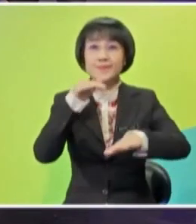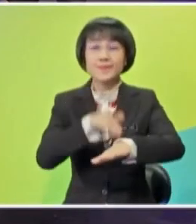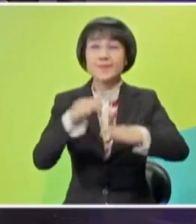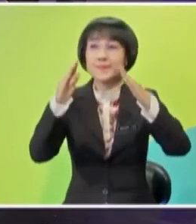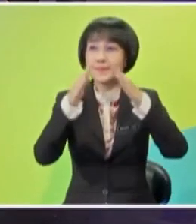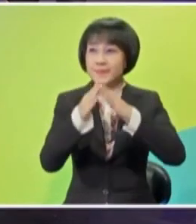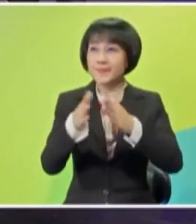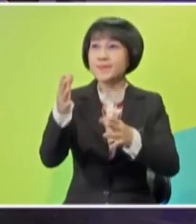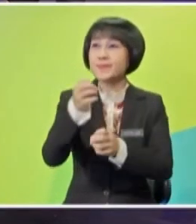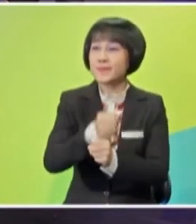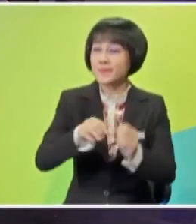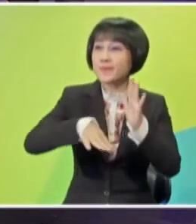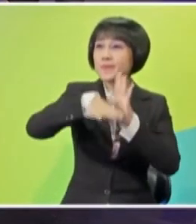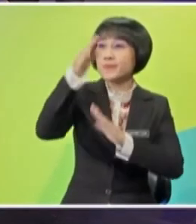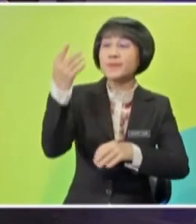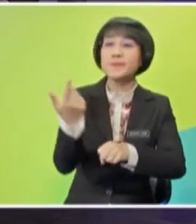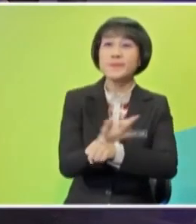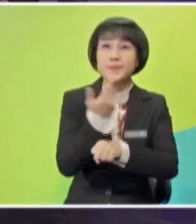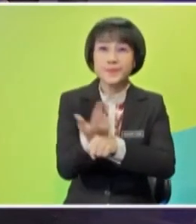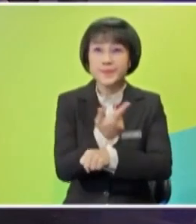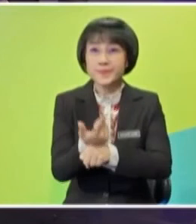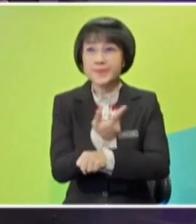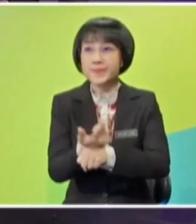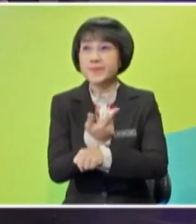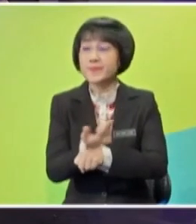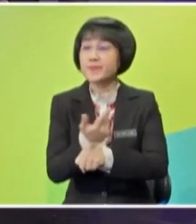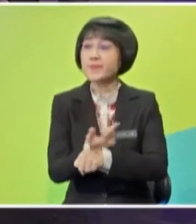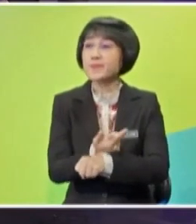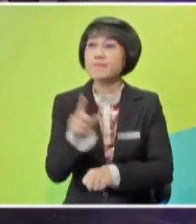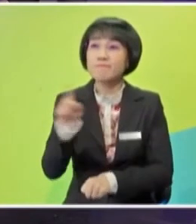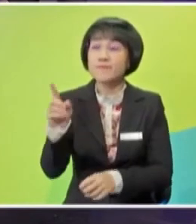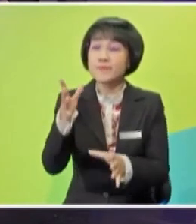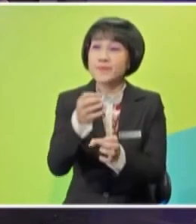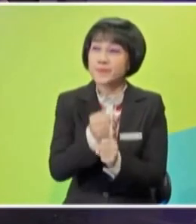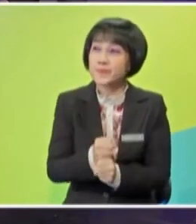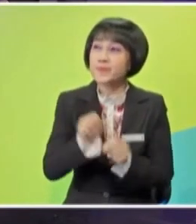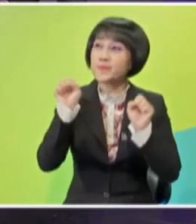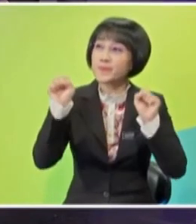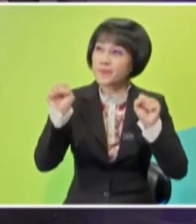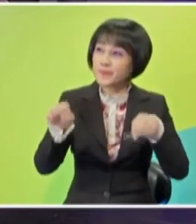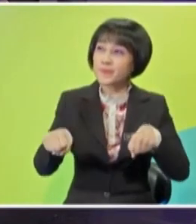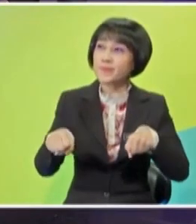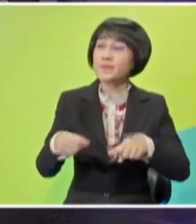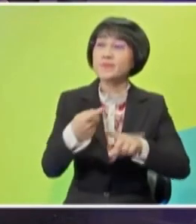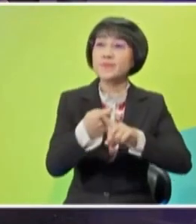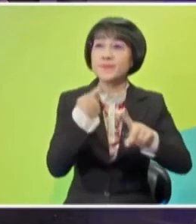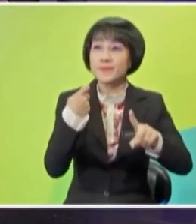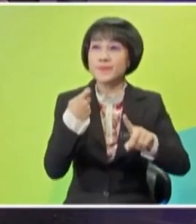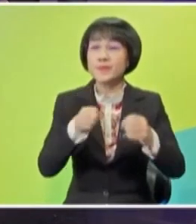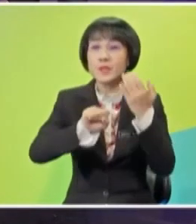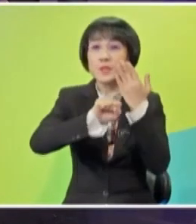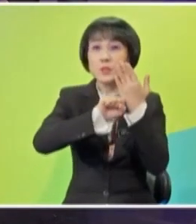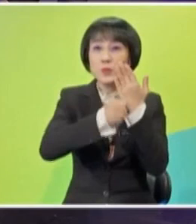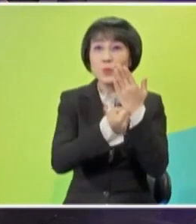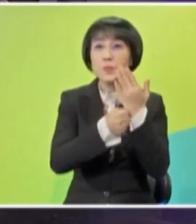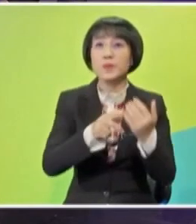want to get enhancement exercises or additional exercises, from where can they get it from? Yes, of course, they can always check the Sumberku platform.